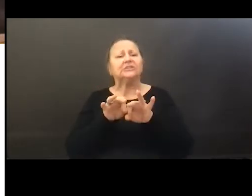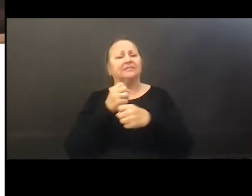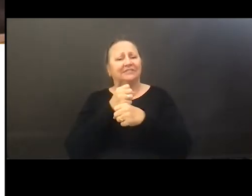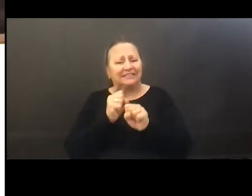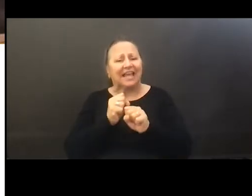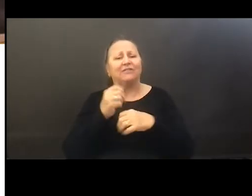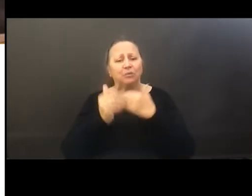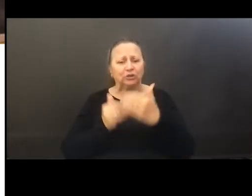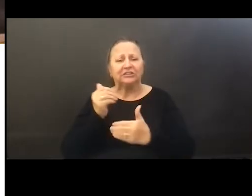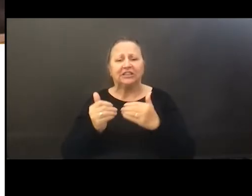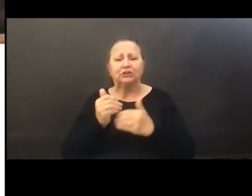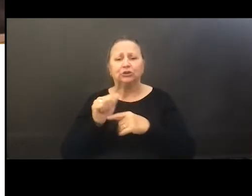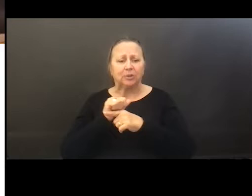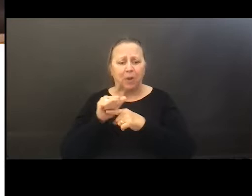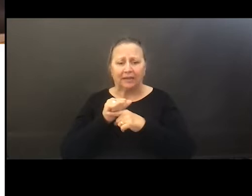team environment.